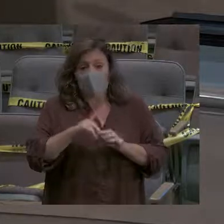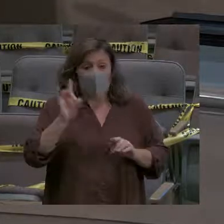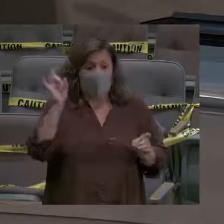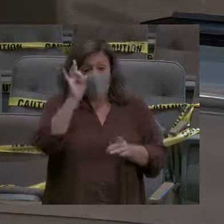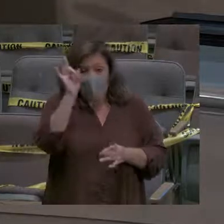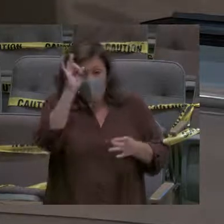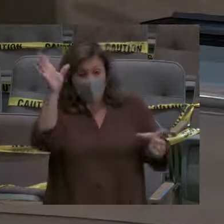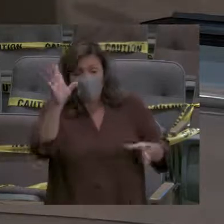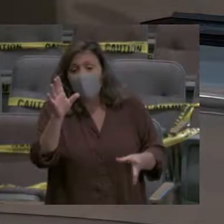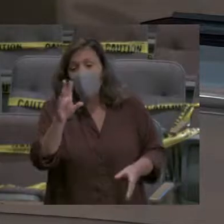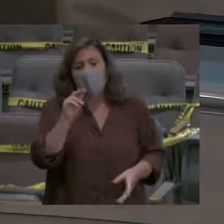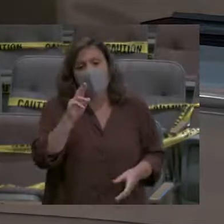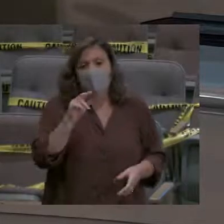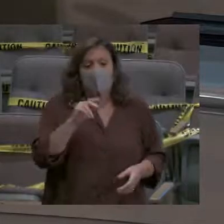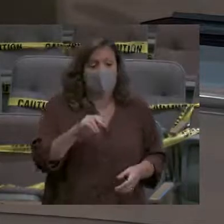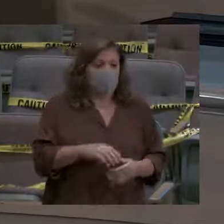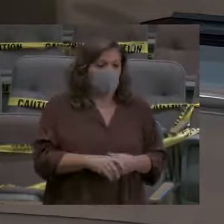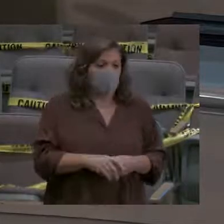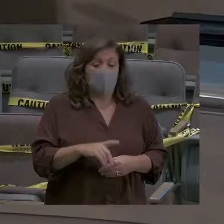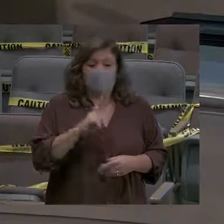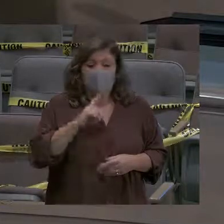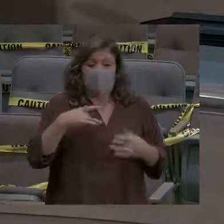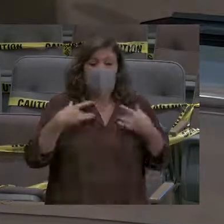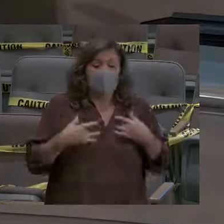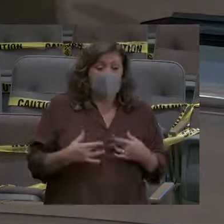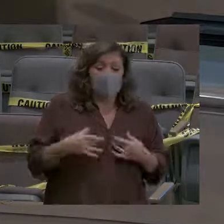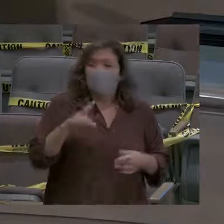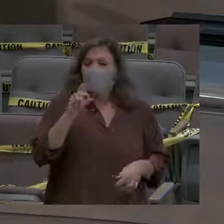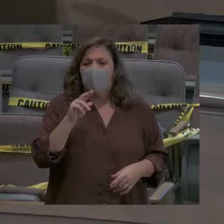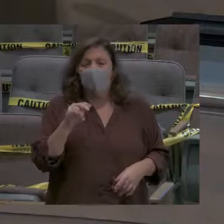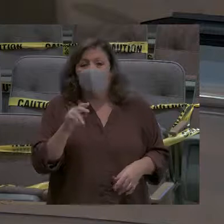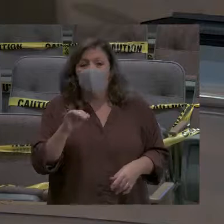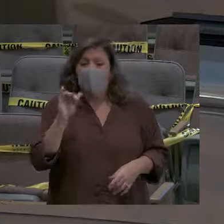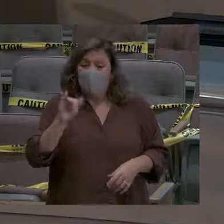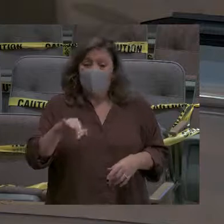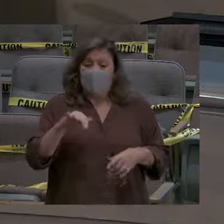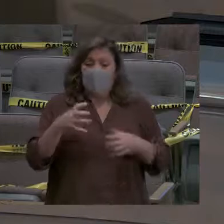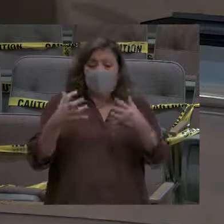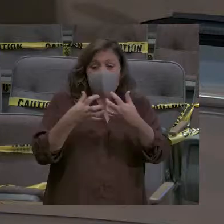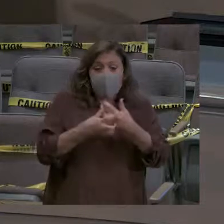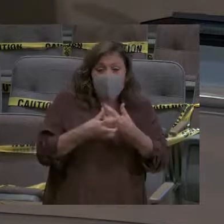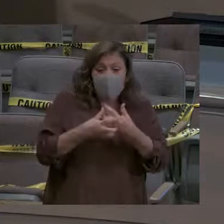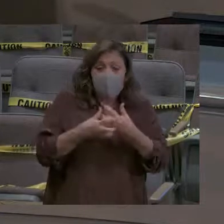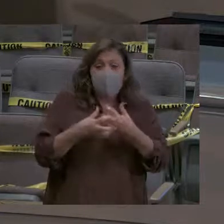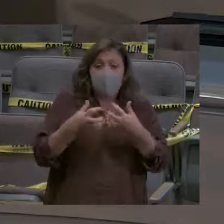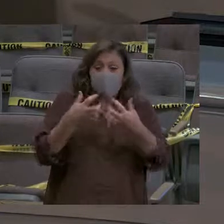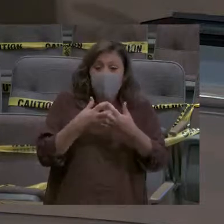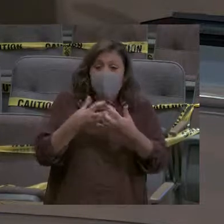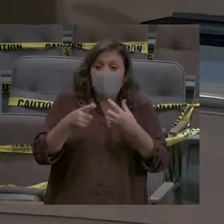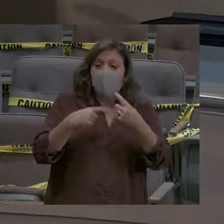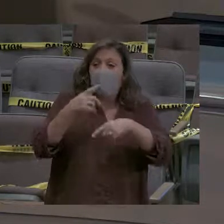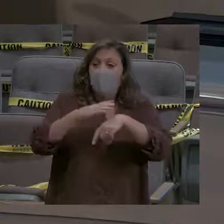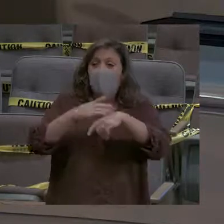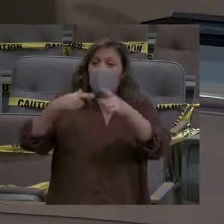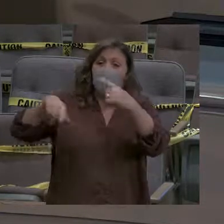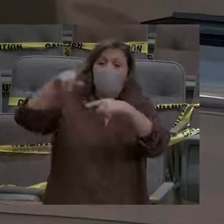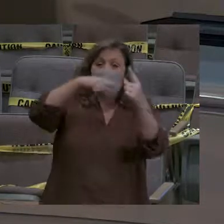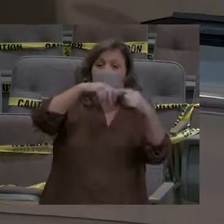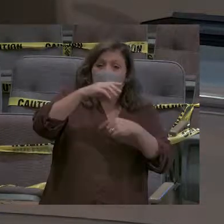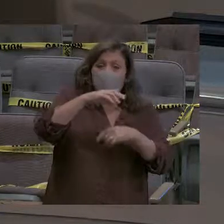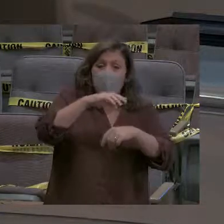No. Are they absolutely devastating? No. Are they consistent with what is going on around the state and the